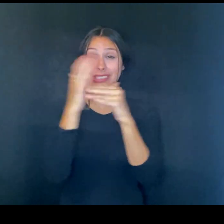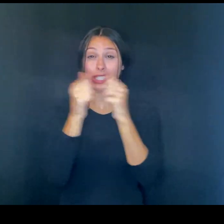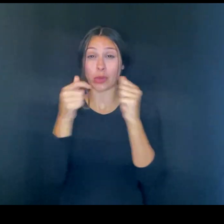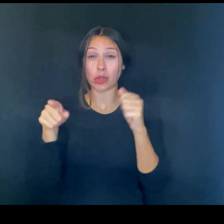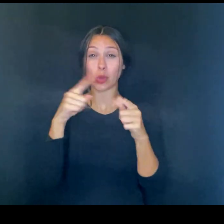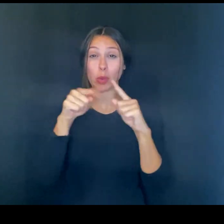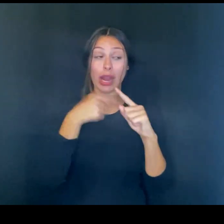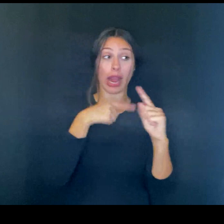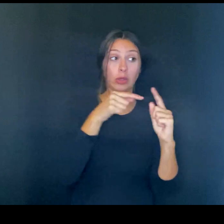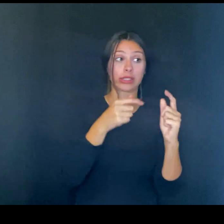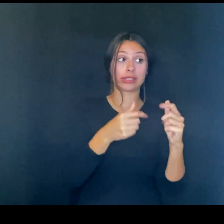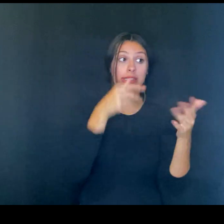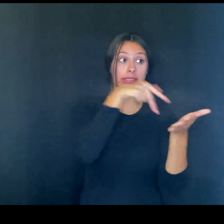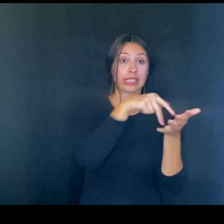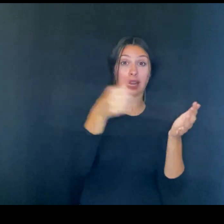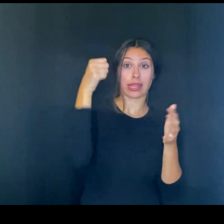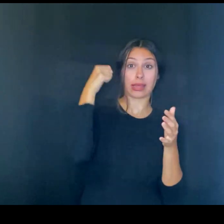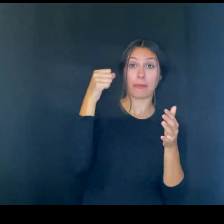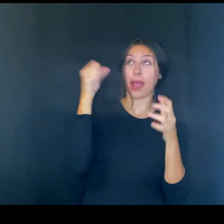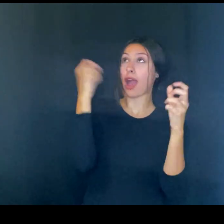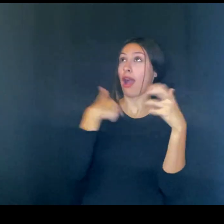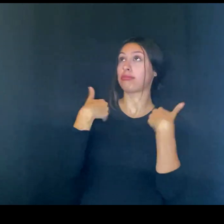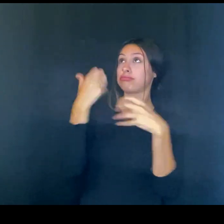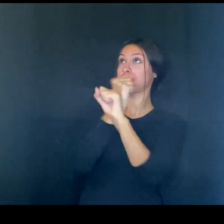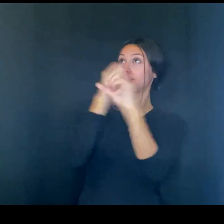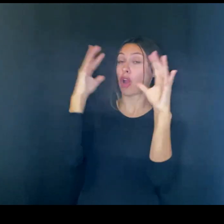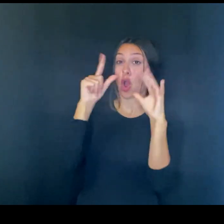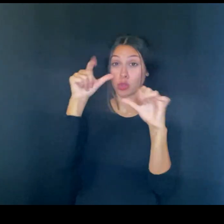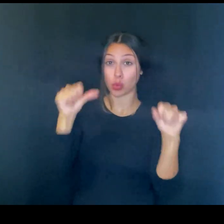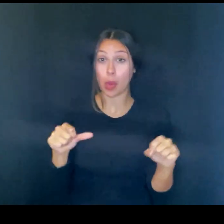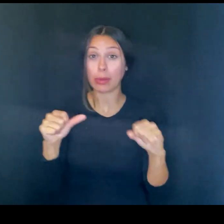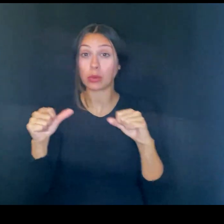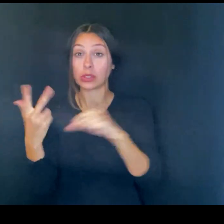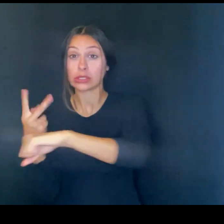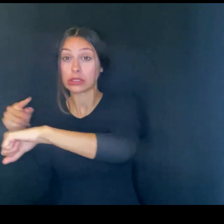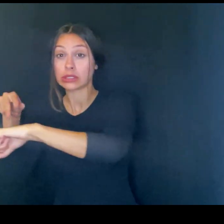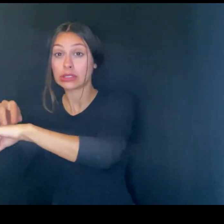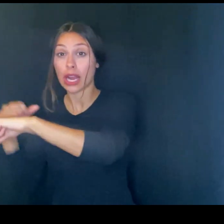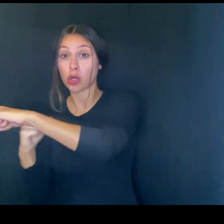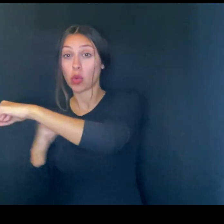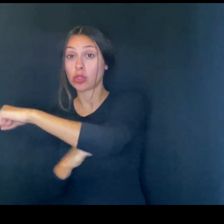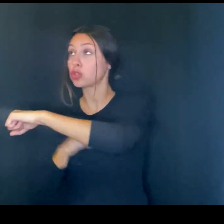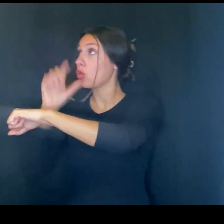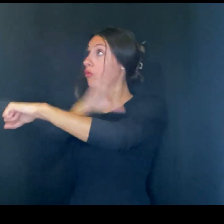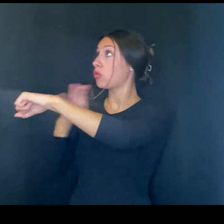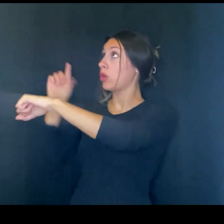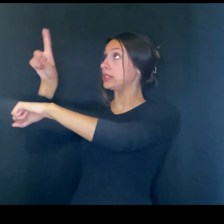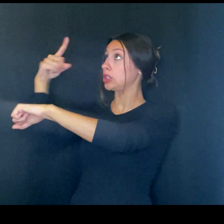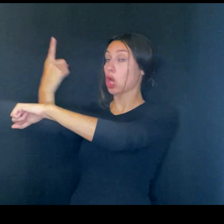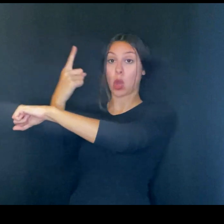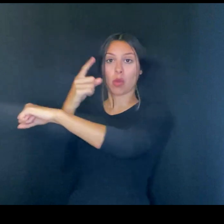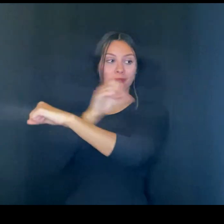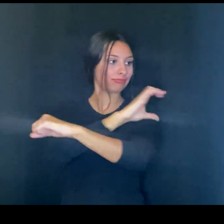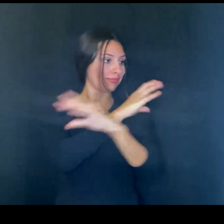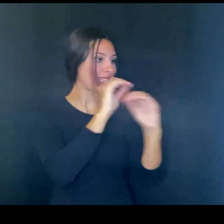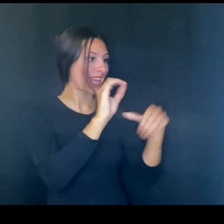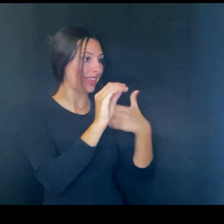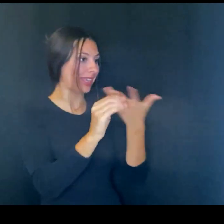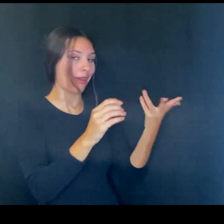here worshiping, praying, I got a visual. Are you able to stand on the cornerstone of Christ alone and nothing else matters?